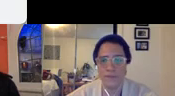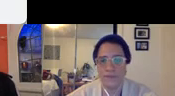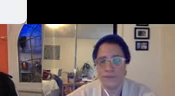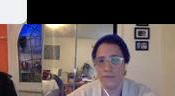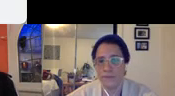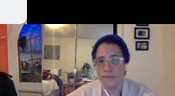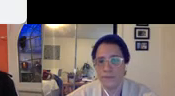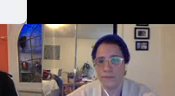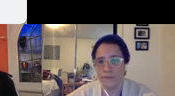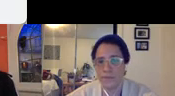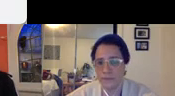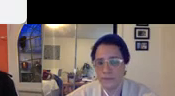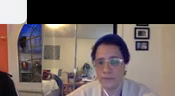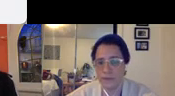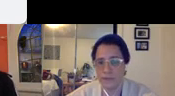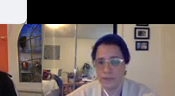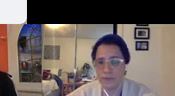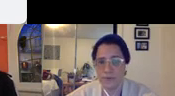Well,